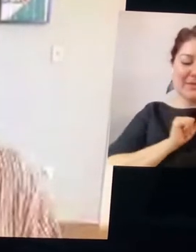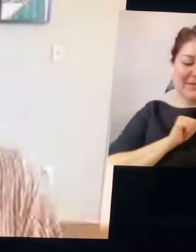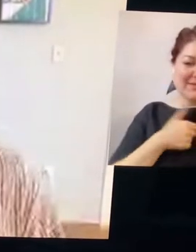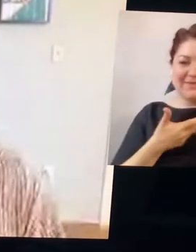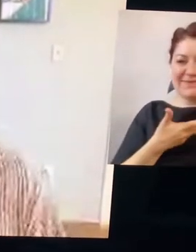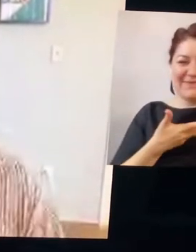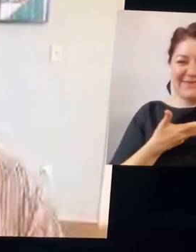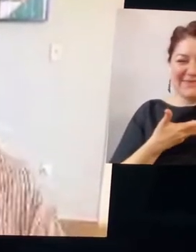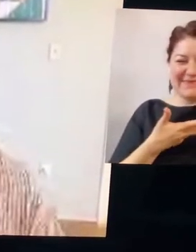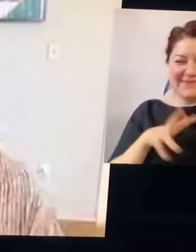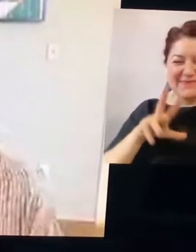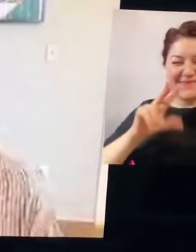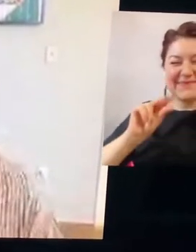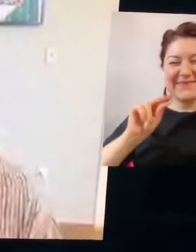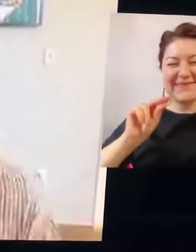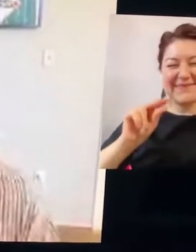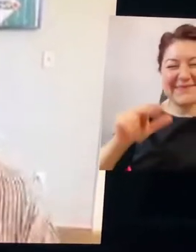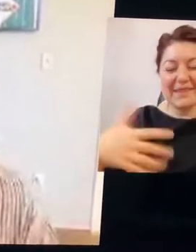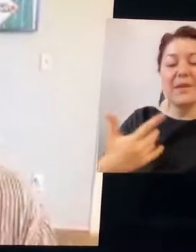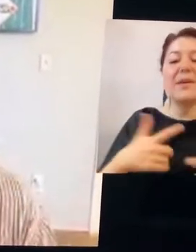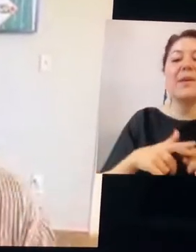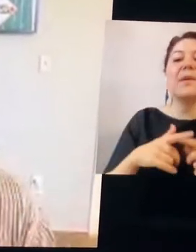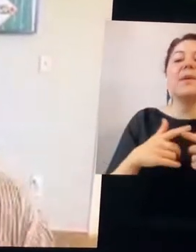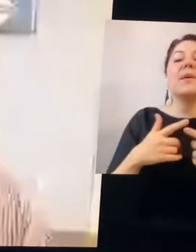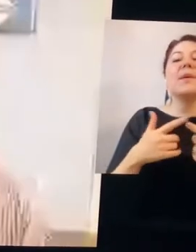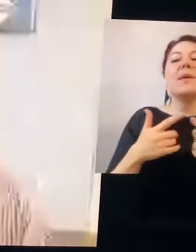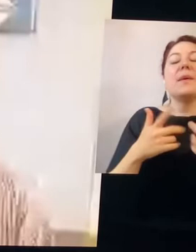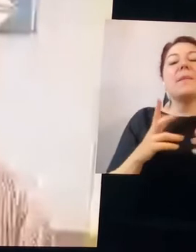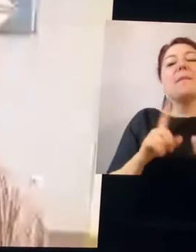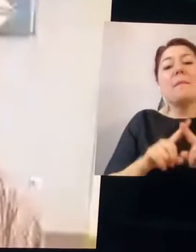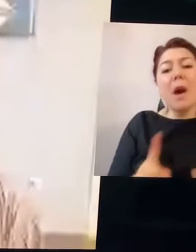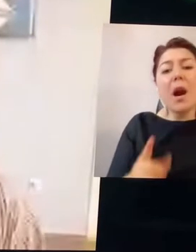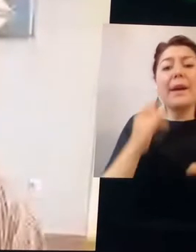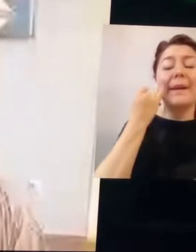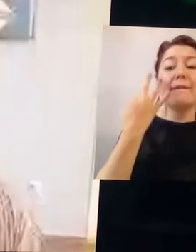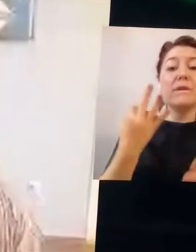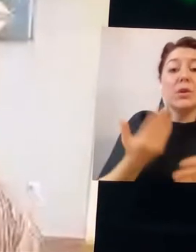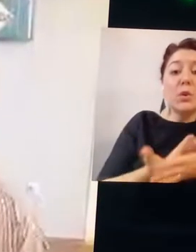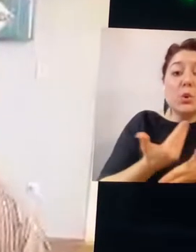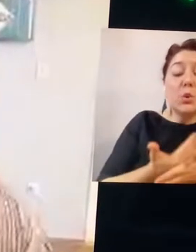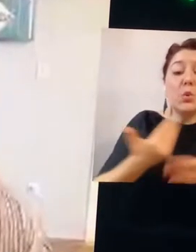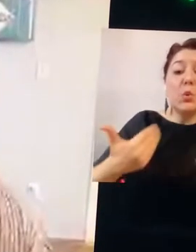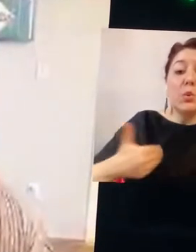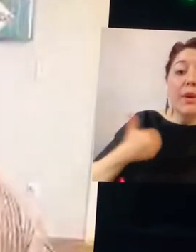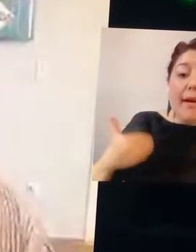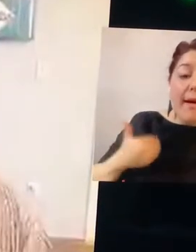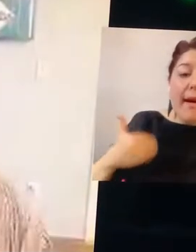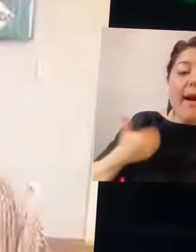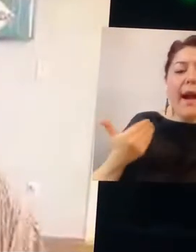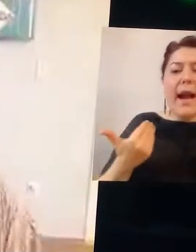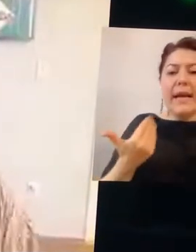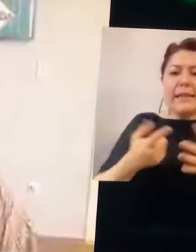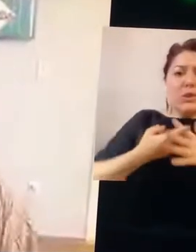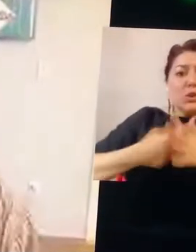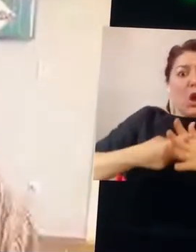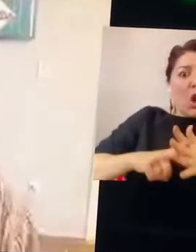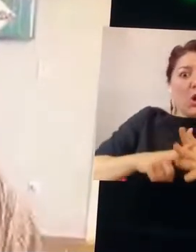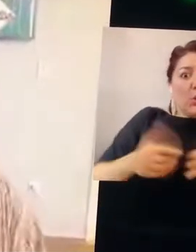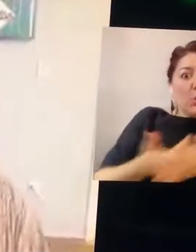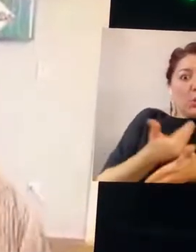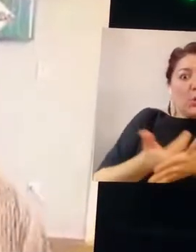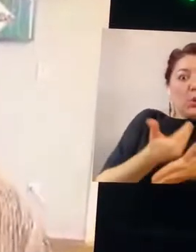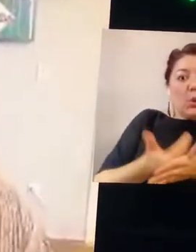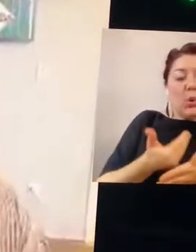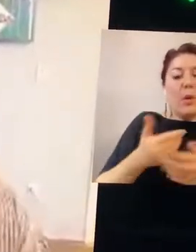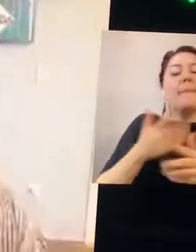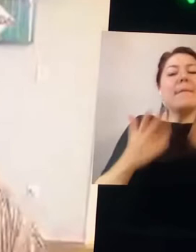see how an editor might be sympathetic to an up and coming content creator that has a good story,